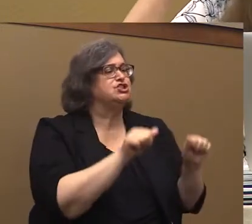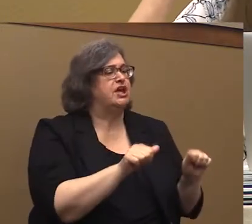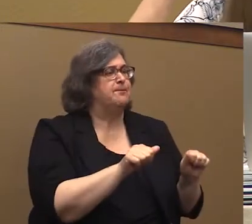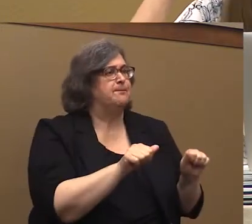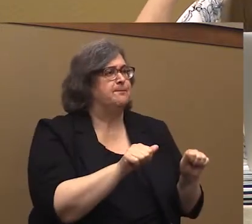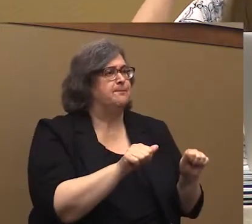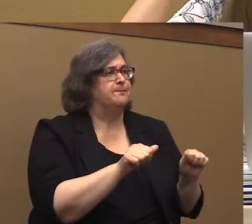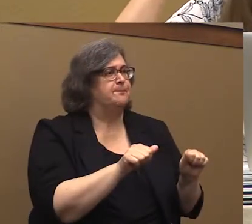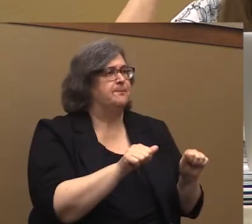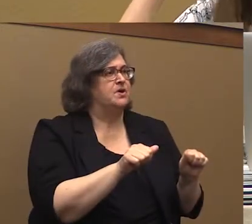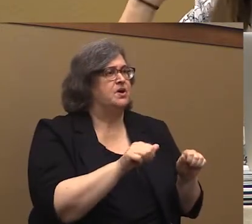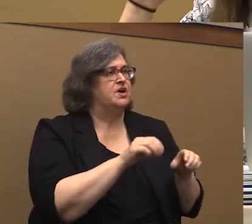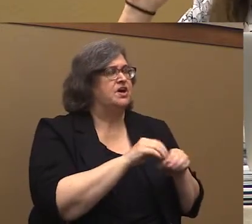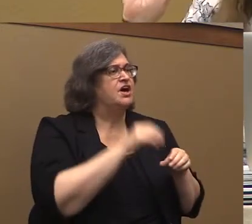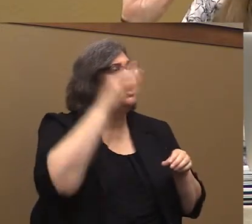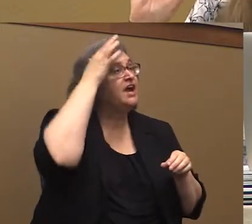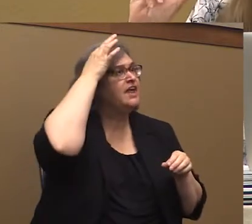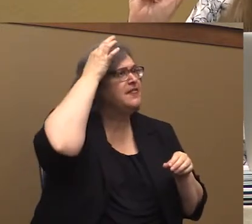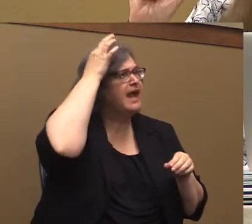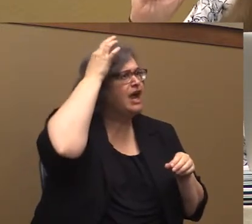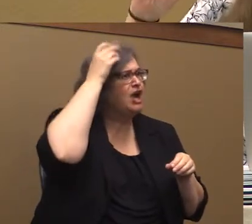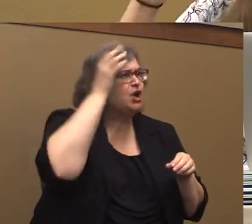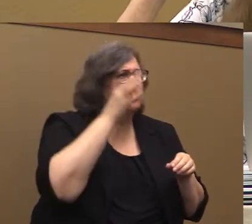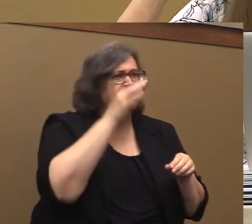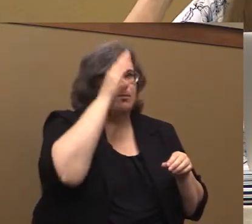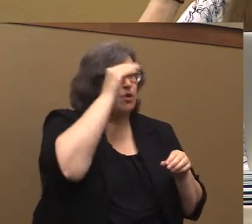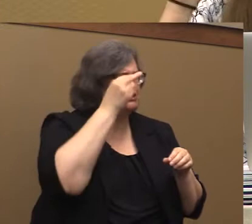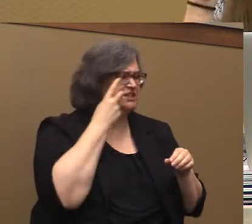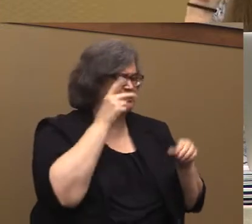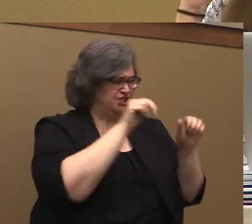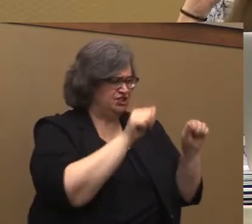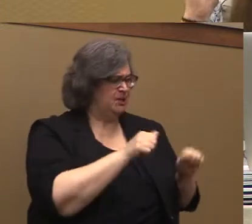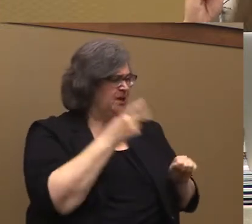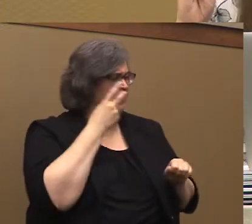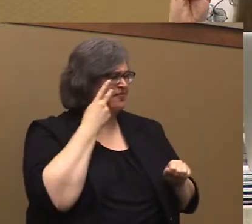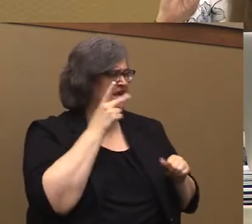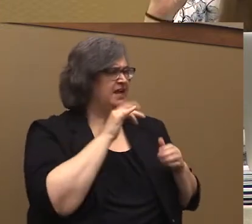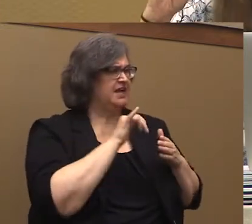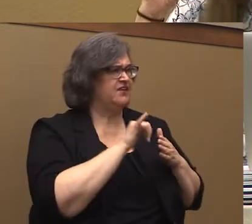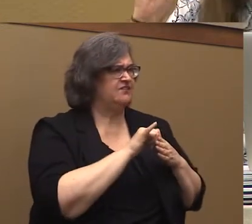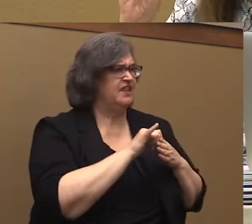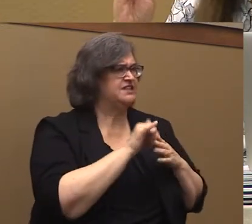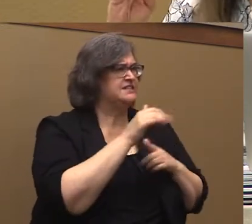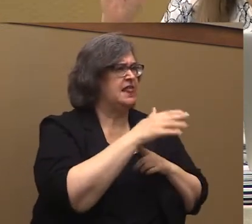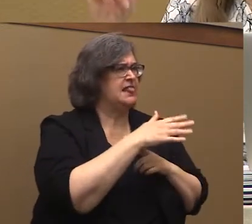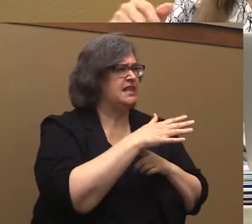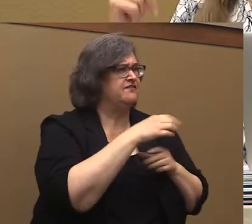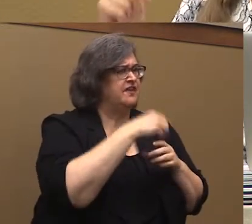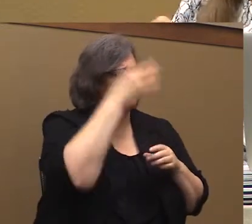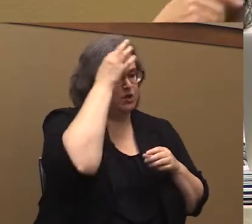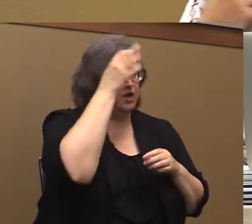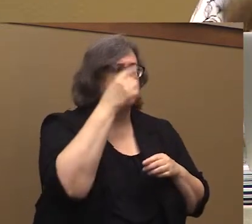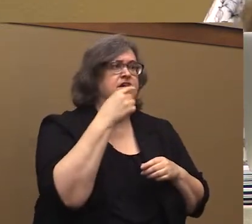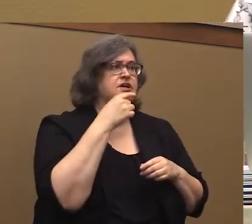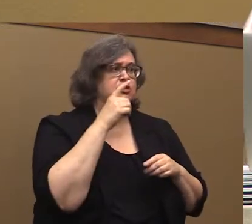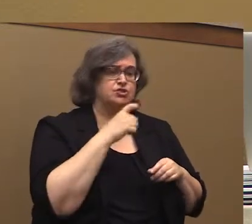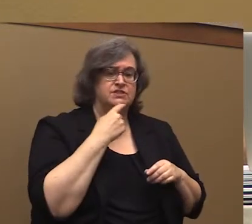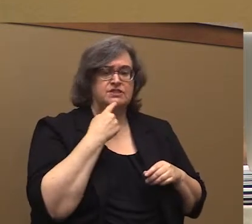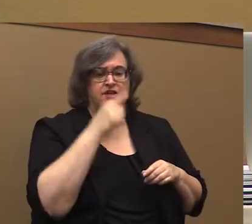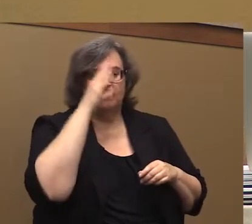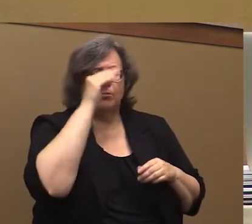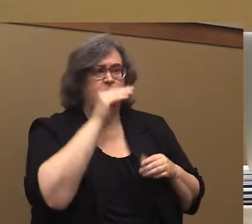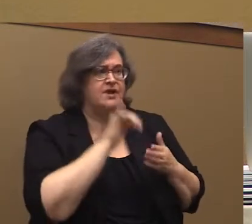shape in the hair of the boy, and she thinks it's a leaf, and does she tell him